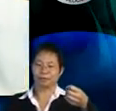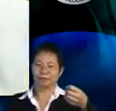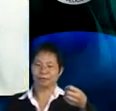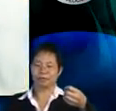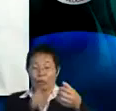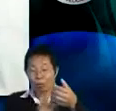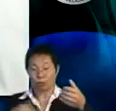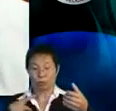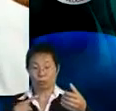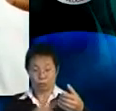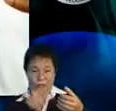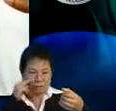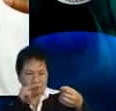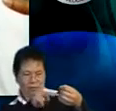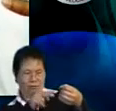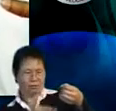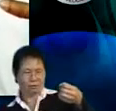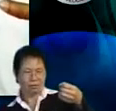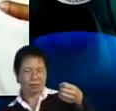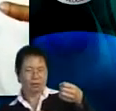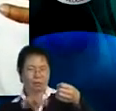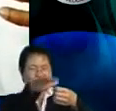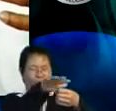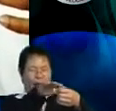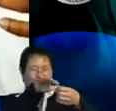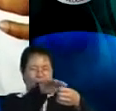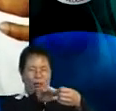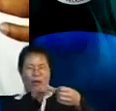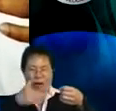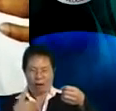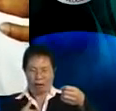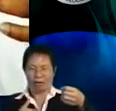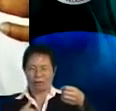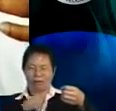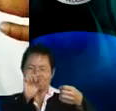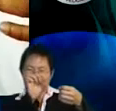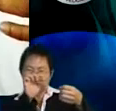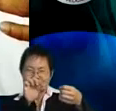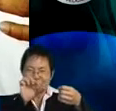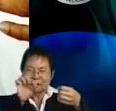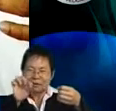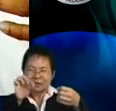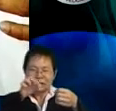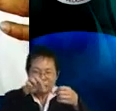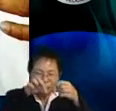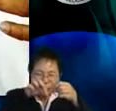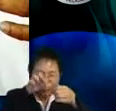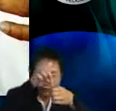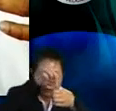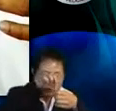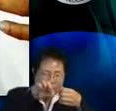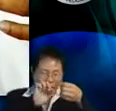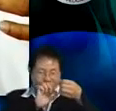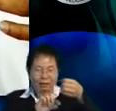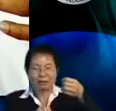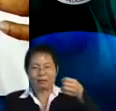What do we see here? A cloudy emulsion that contains tiny fat droplets. This